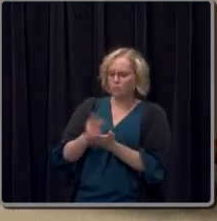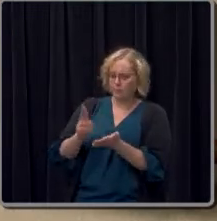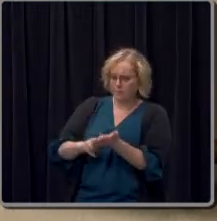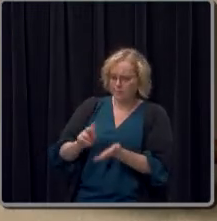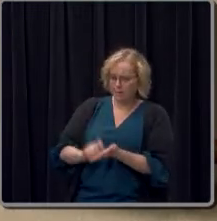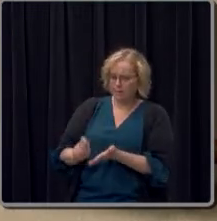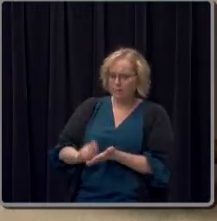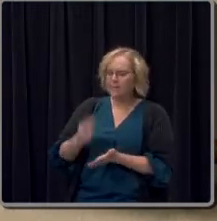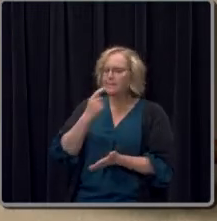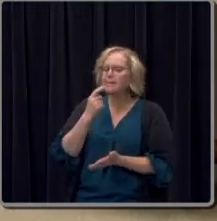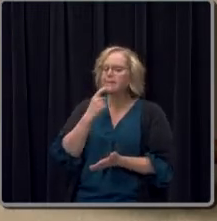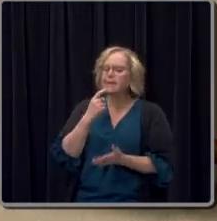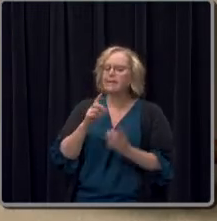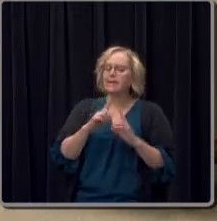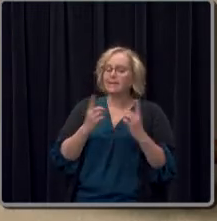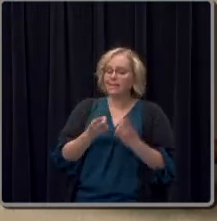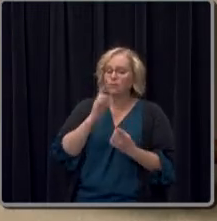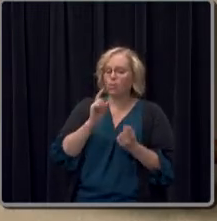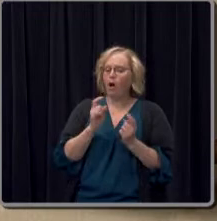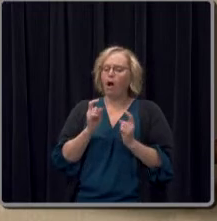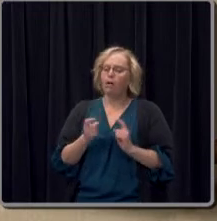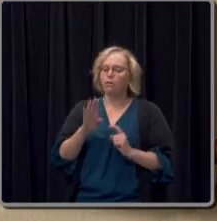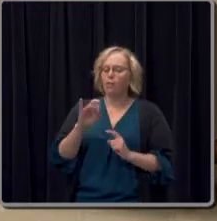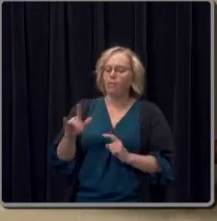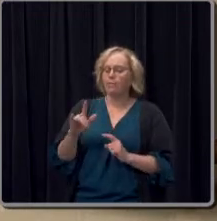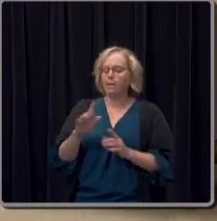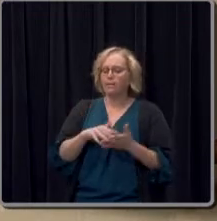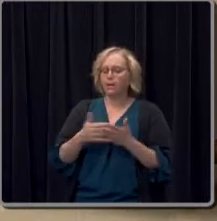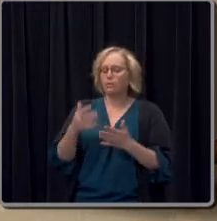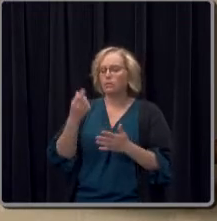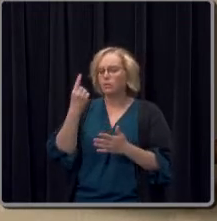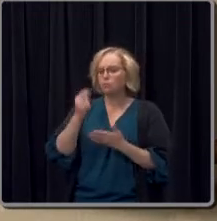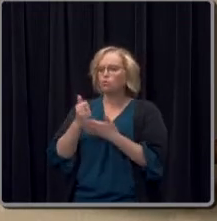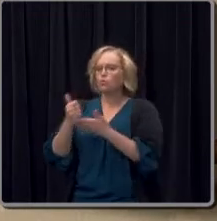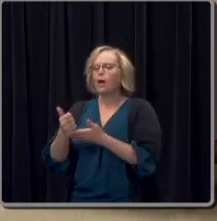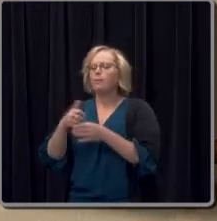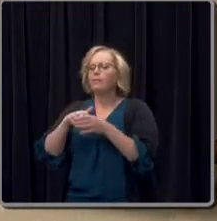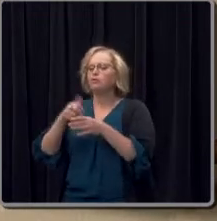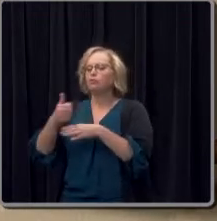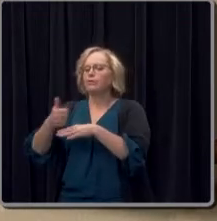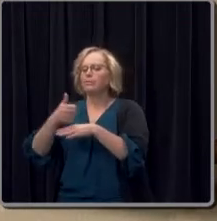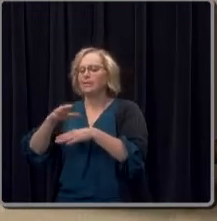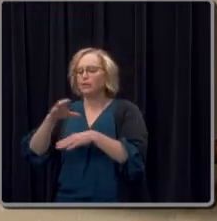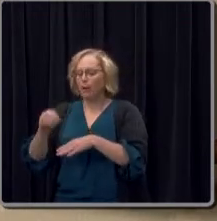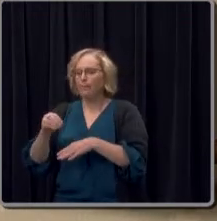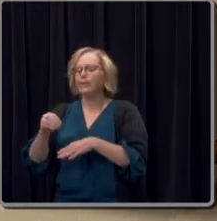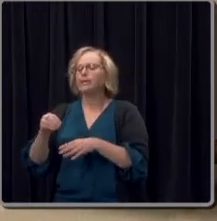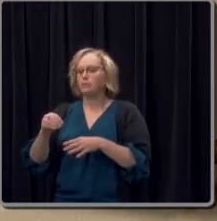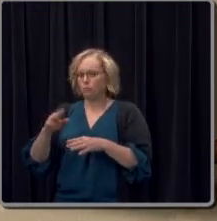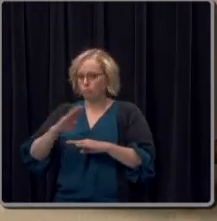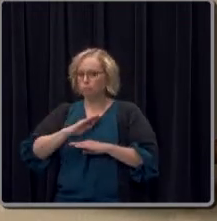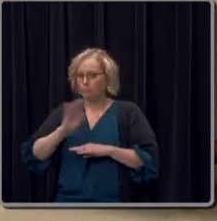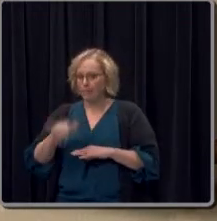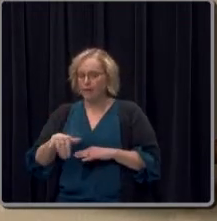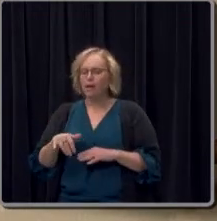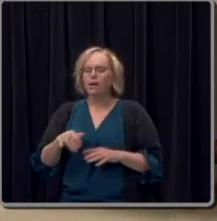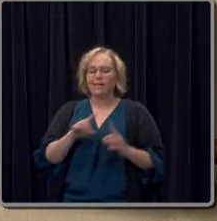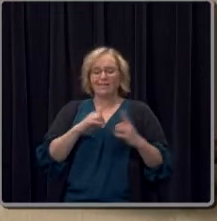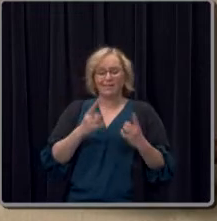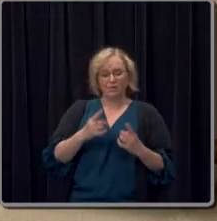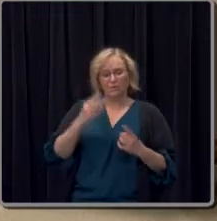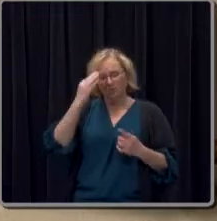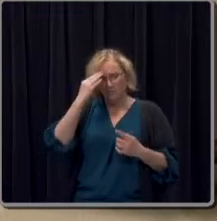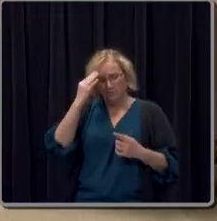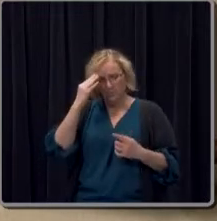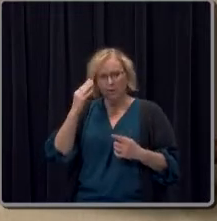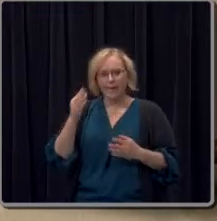the bell schedules so the transportation company can meet these objectives. While the district was well aware they were giving an outside contractor the